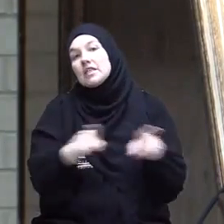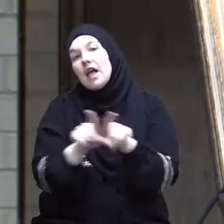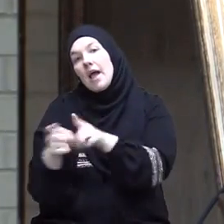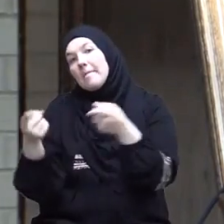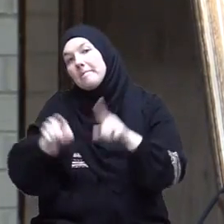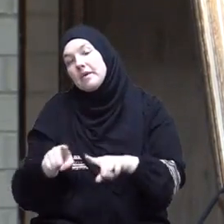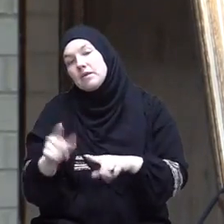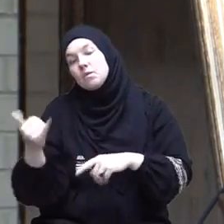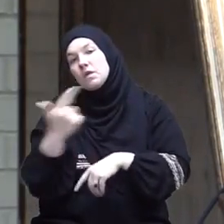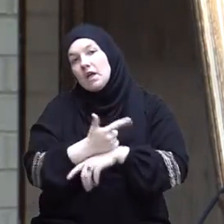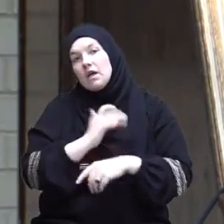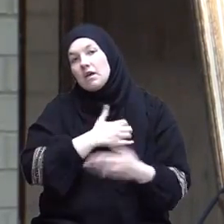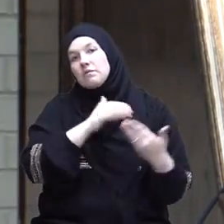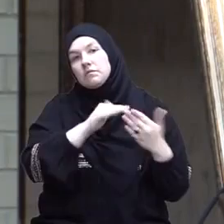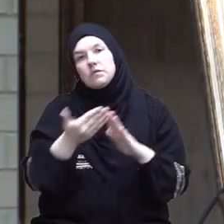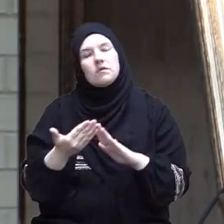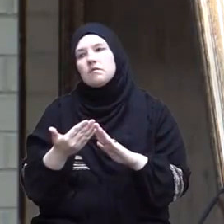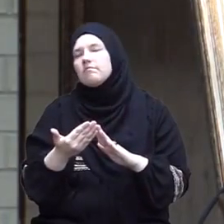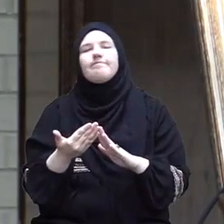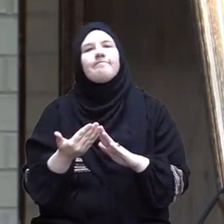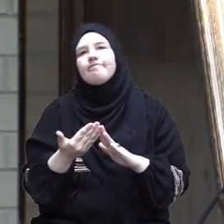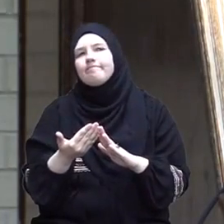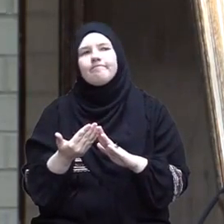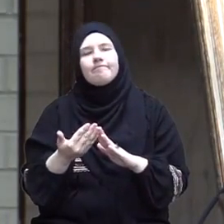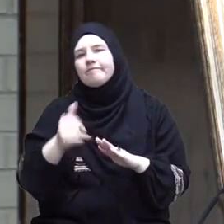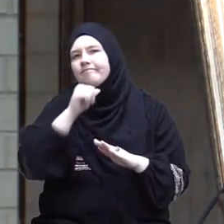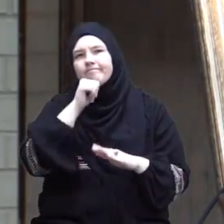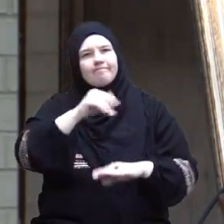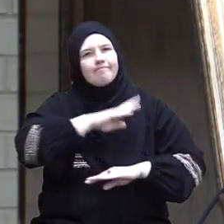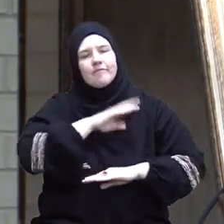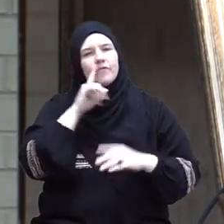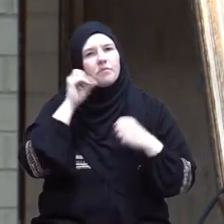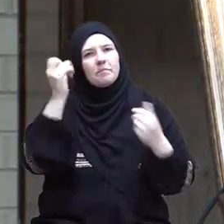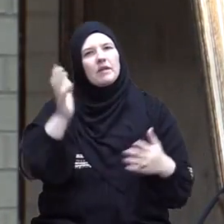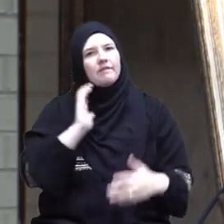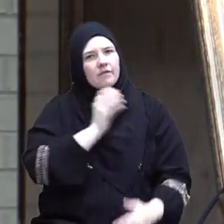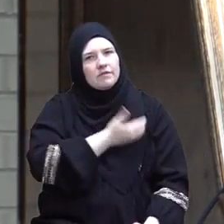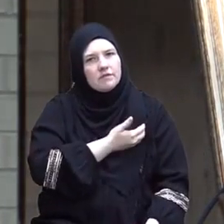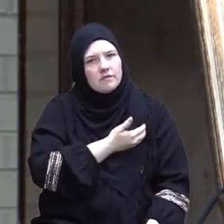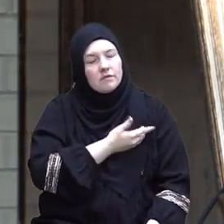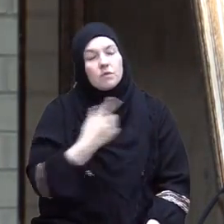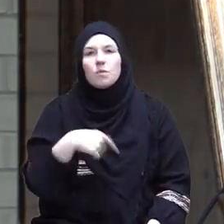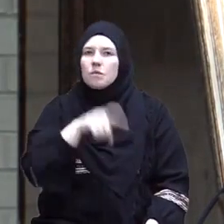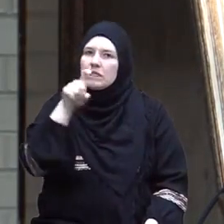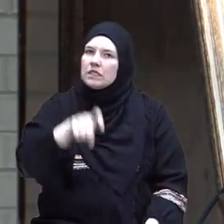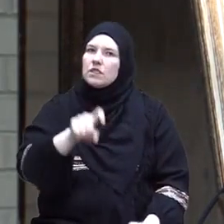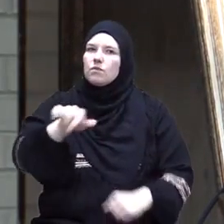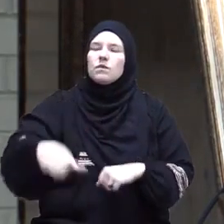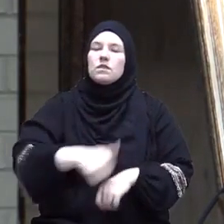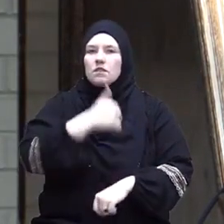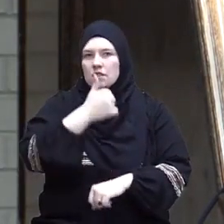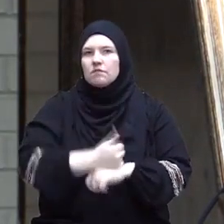in our community are not settling for many of us. We need to establish